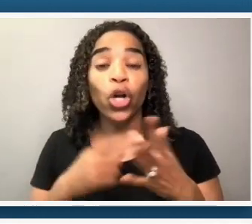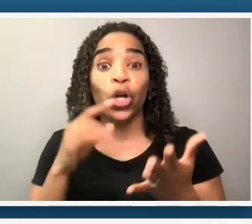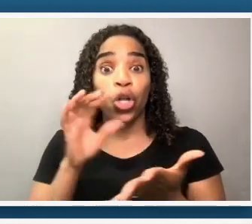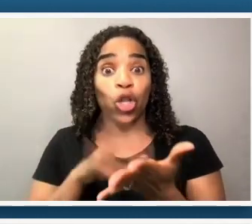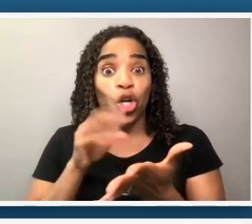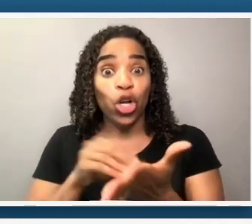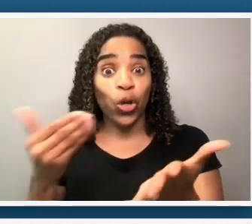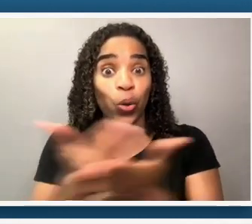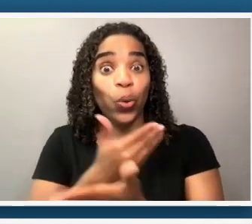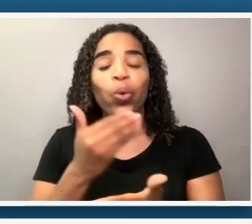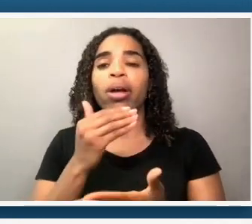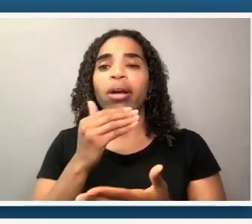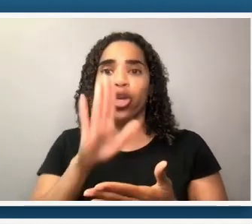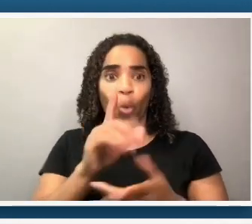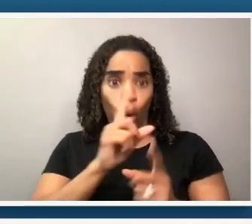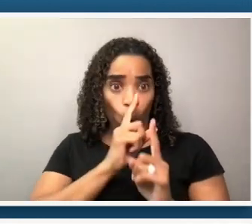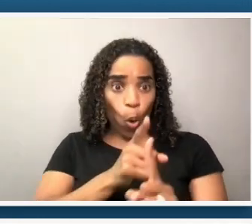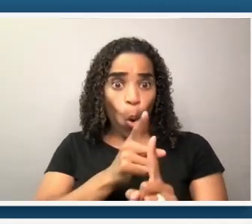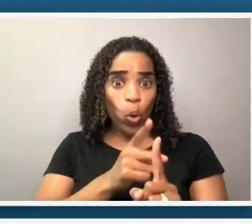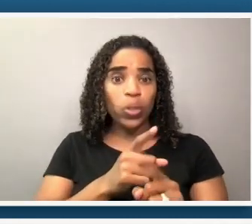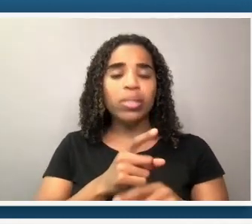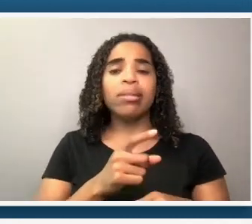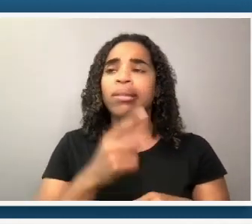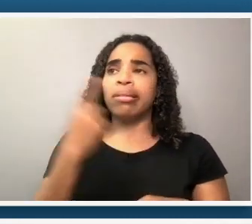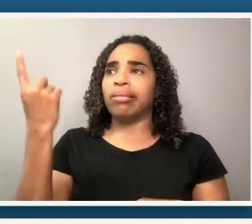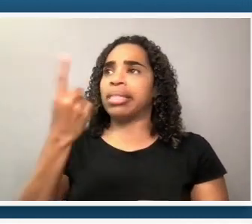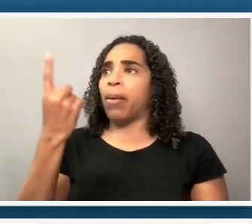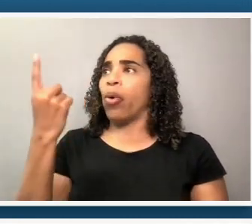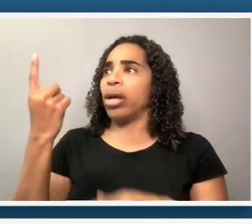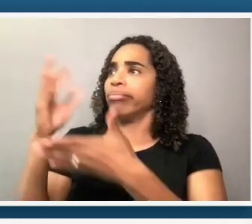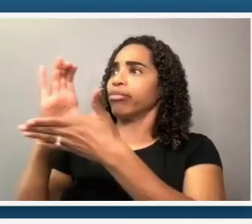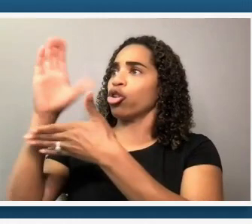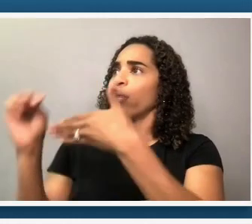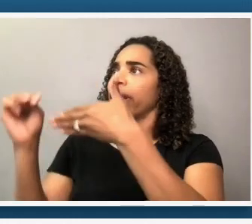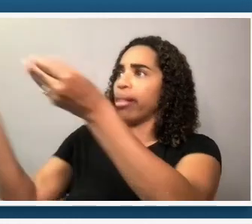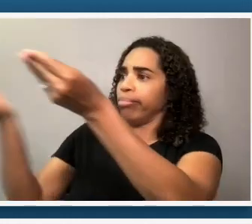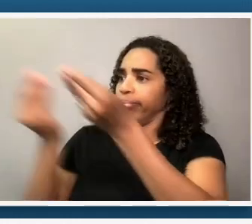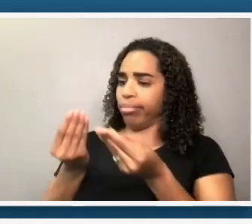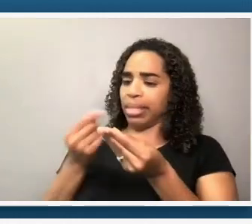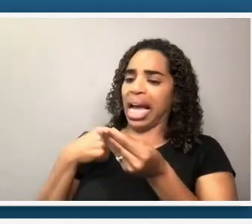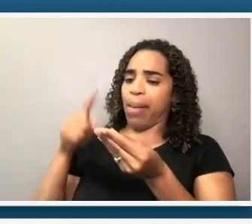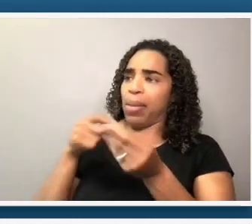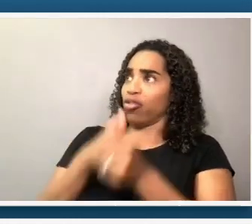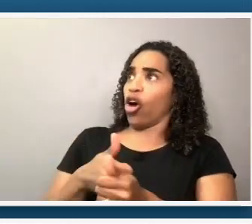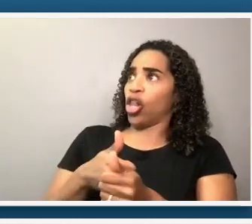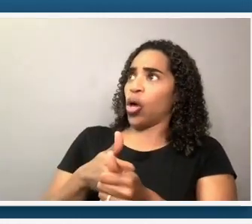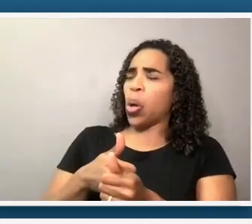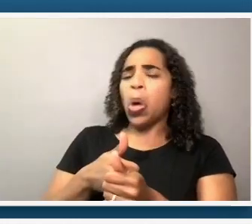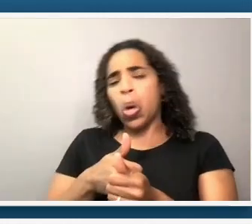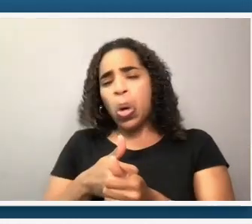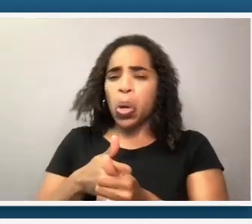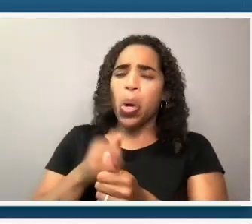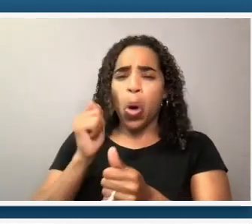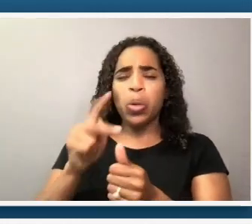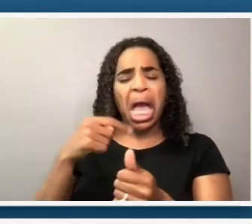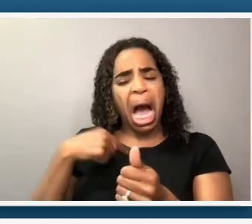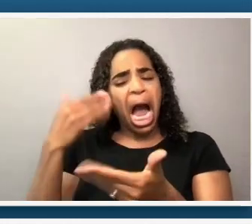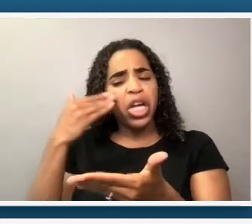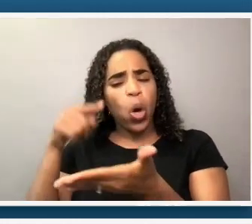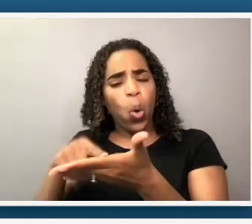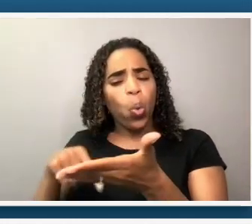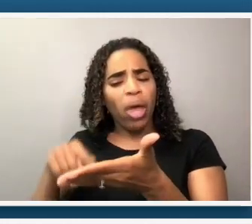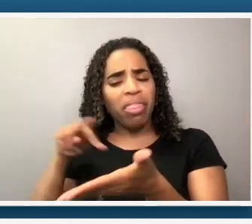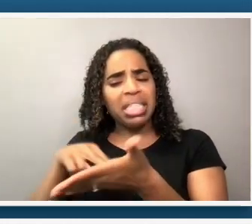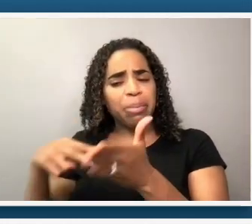your goals that are sometimes handed to you by your curriculum, you know what you're looking for. And when you go to the